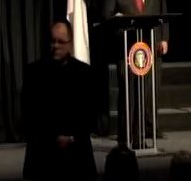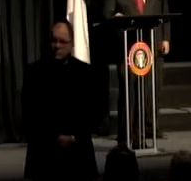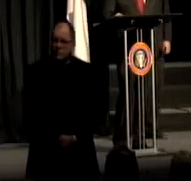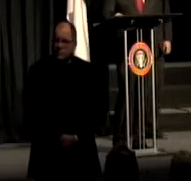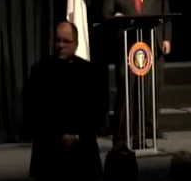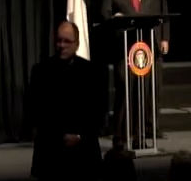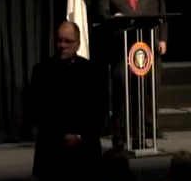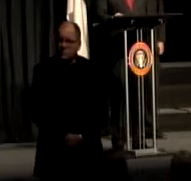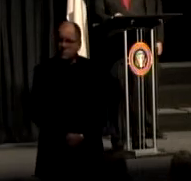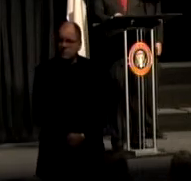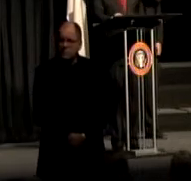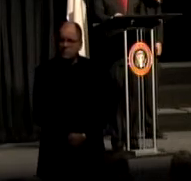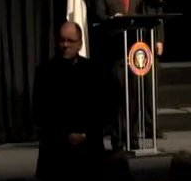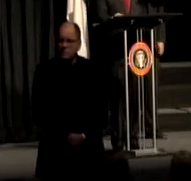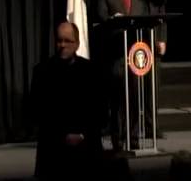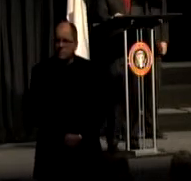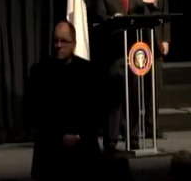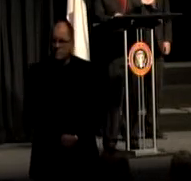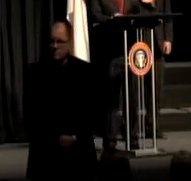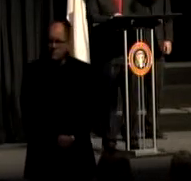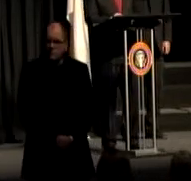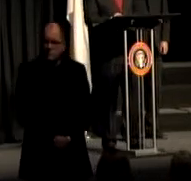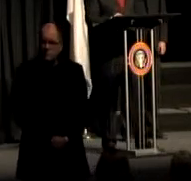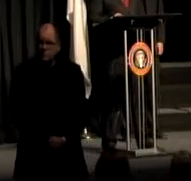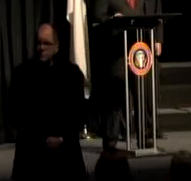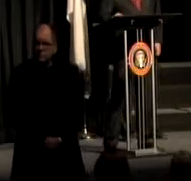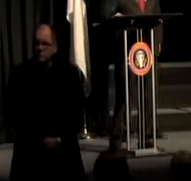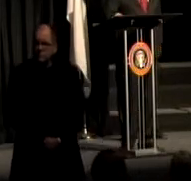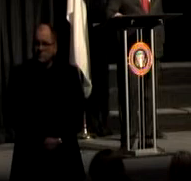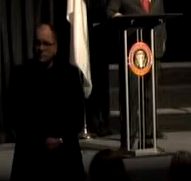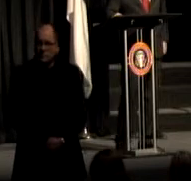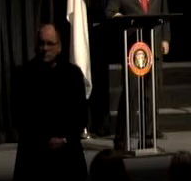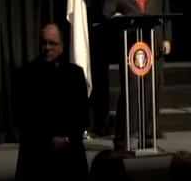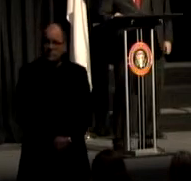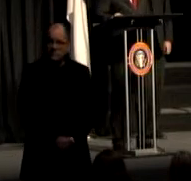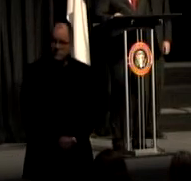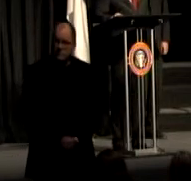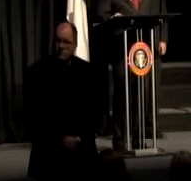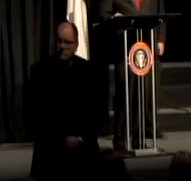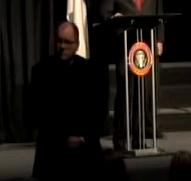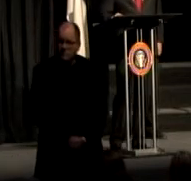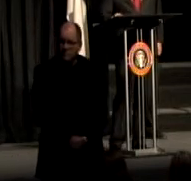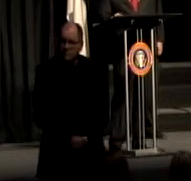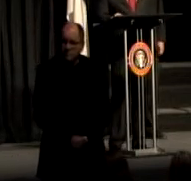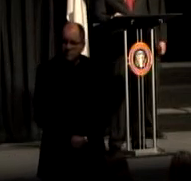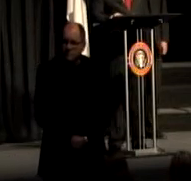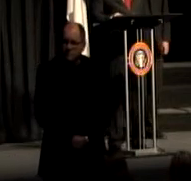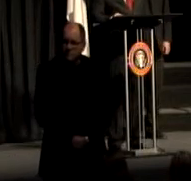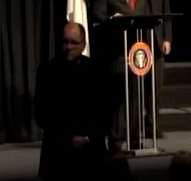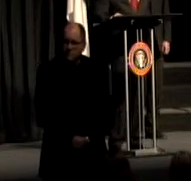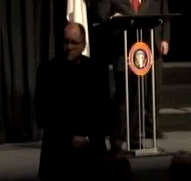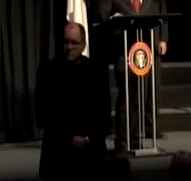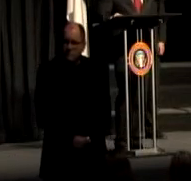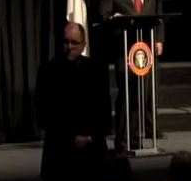your taxes so the government or the church could have more money to spend more money foolishly